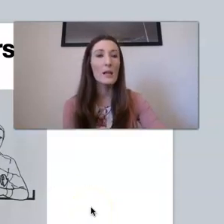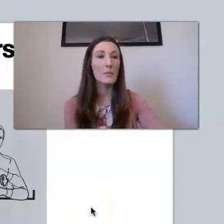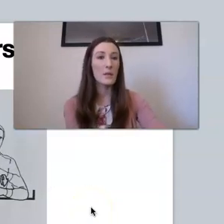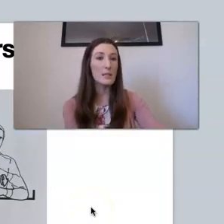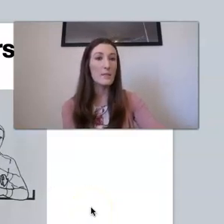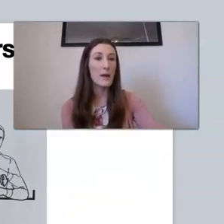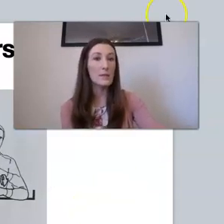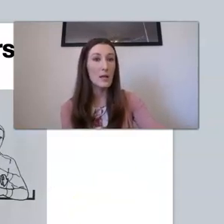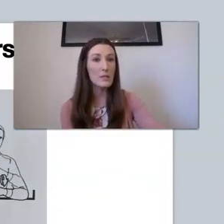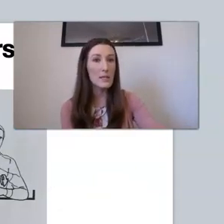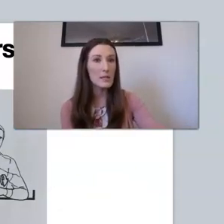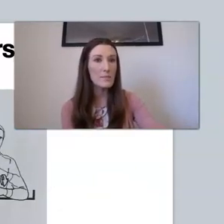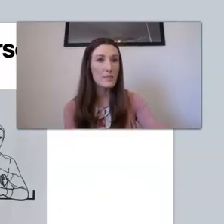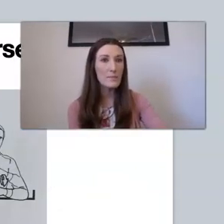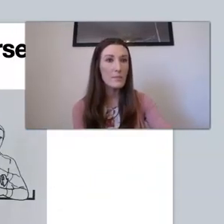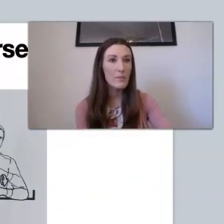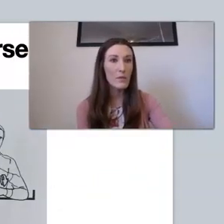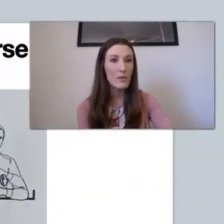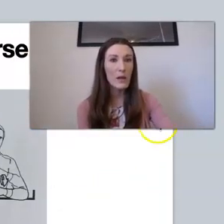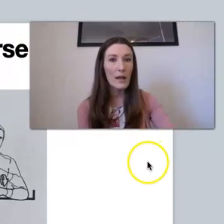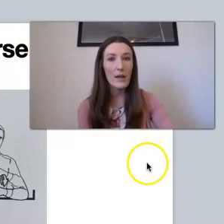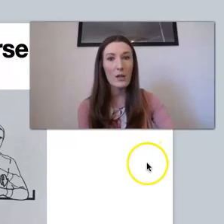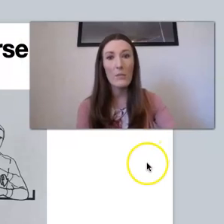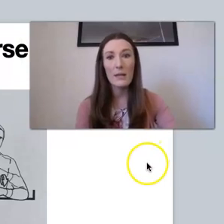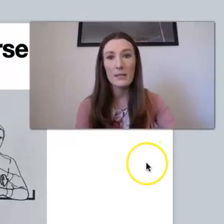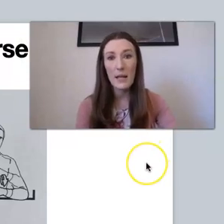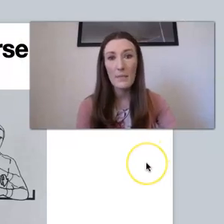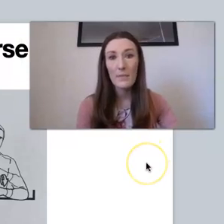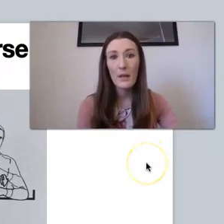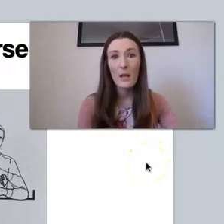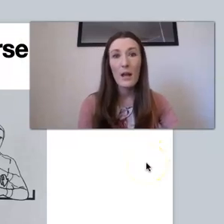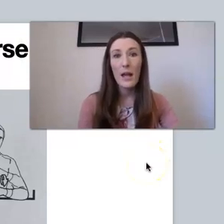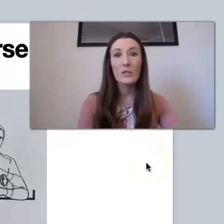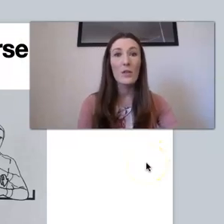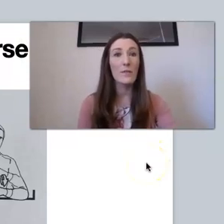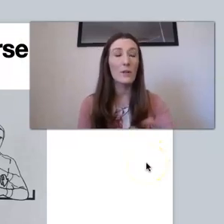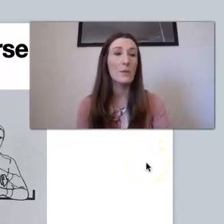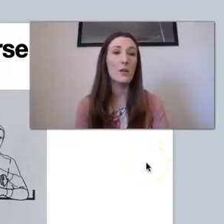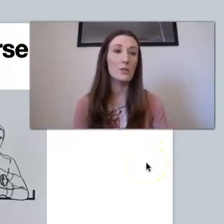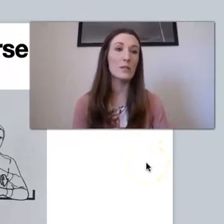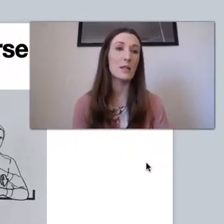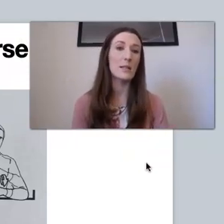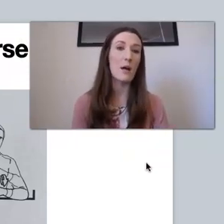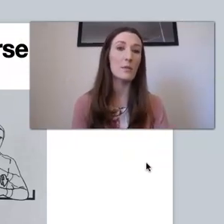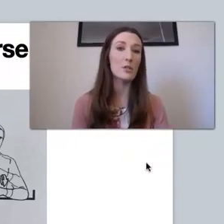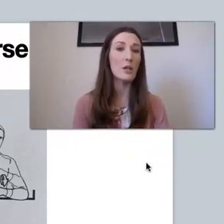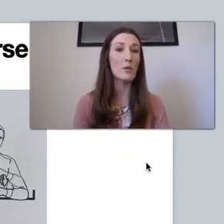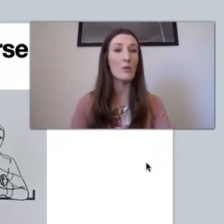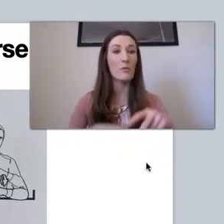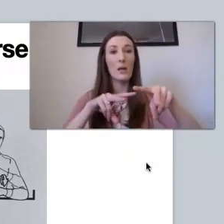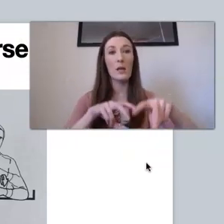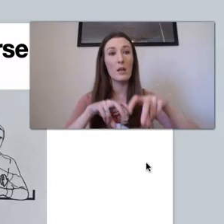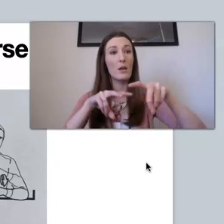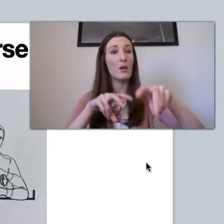Okay. Some classifier sequences, okay, that you might see. Okay, so the first one, you're just establishing